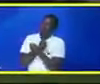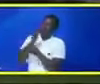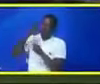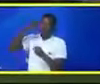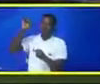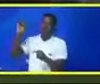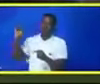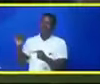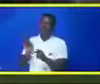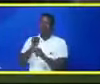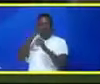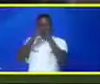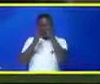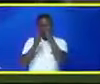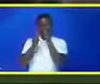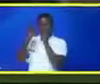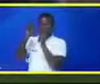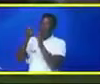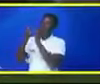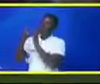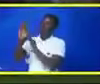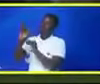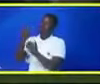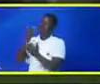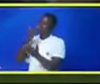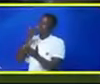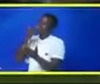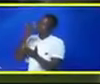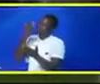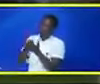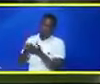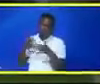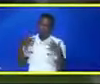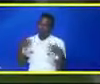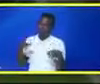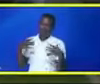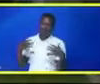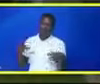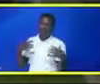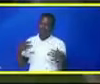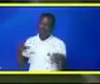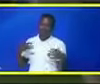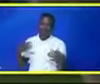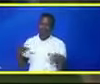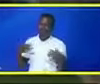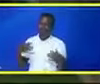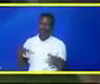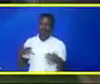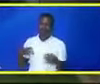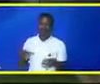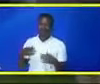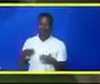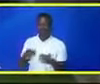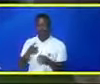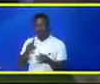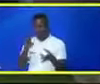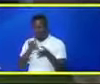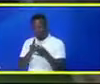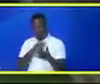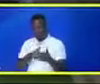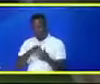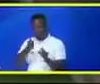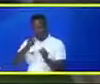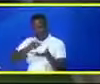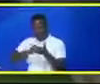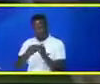love him forever, because this God is too good. Oh, you're joining them. You have 10 more